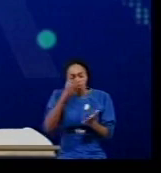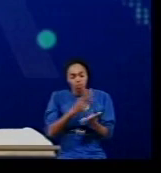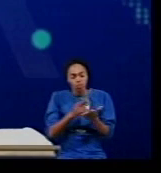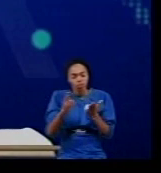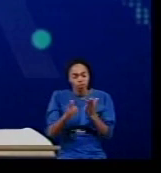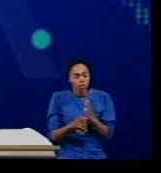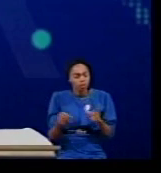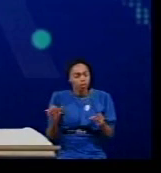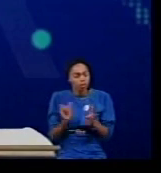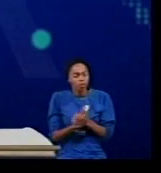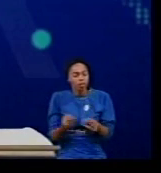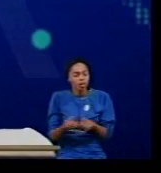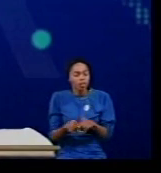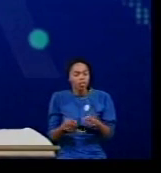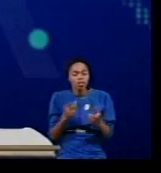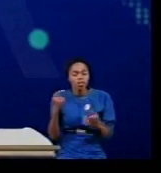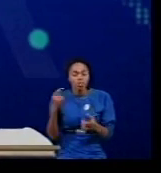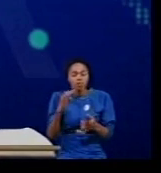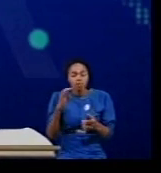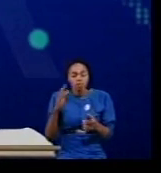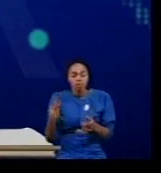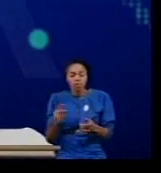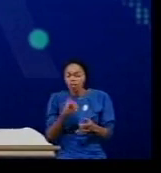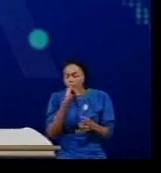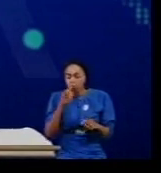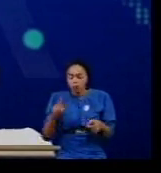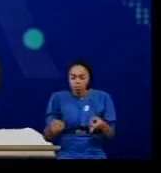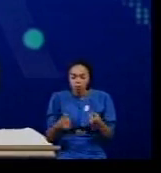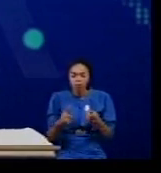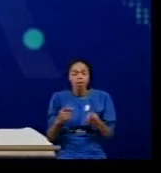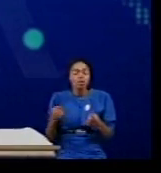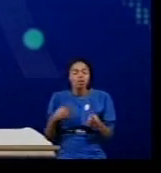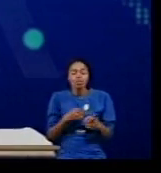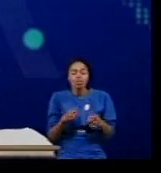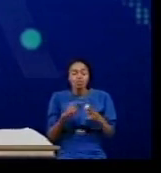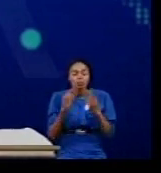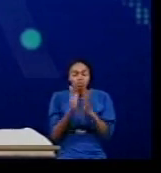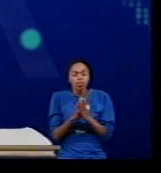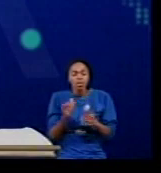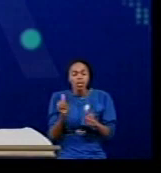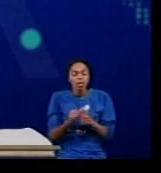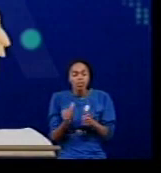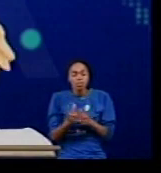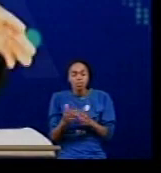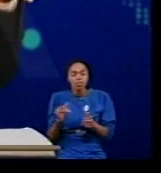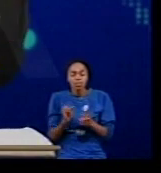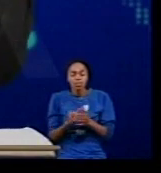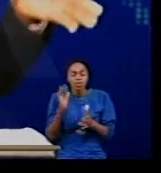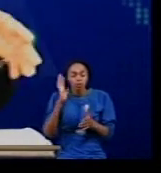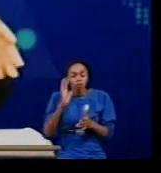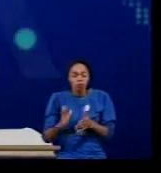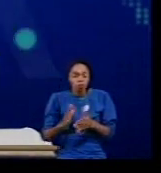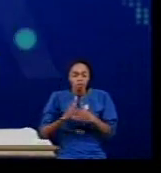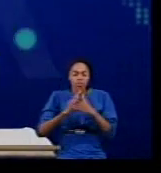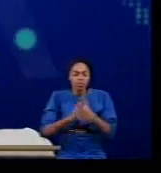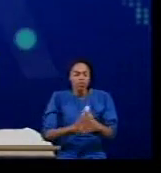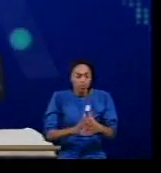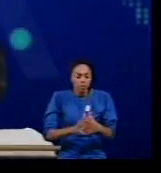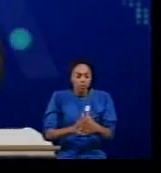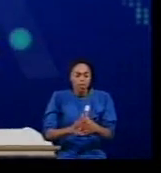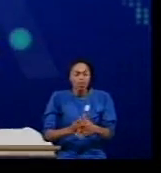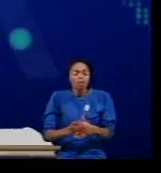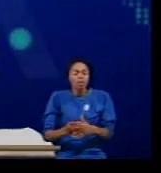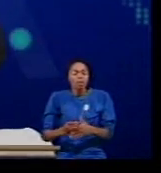punishment upon them, so you have suffering. And because of that suffering, they cry unto the Lord, then you have supplication. Then because of